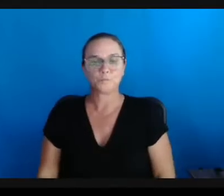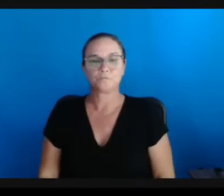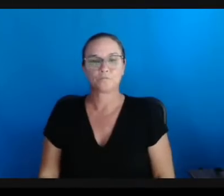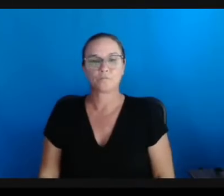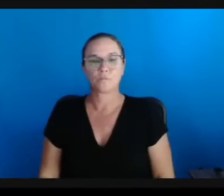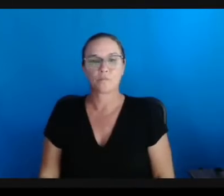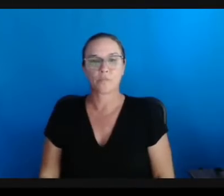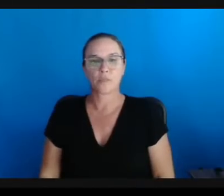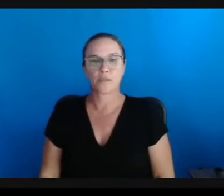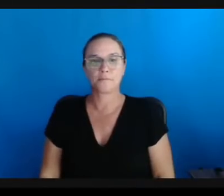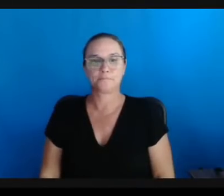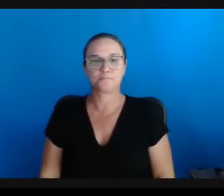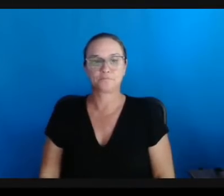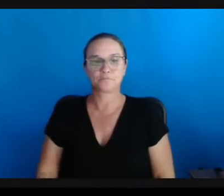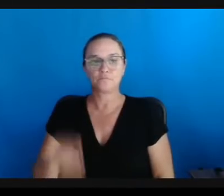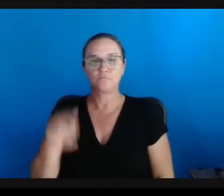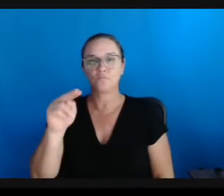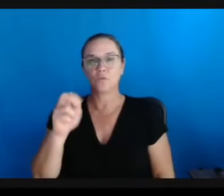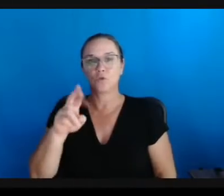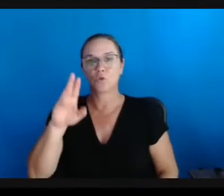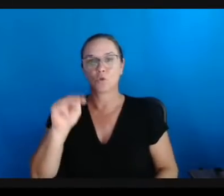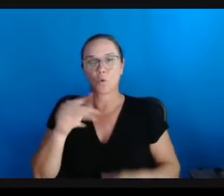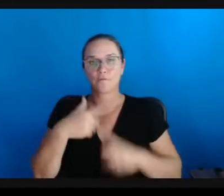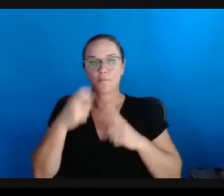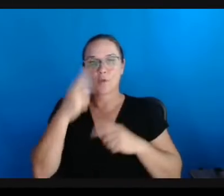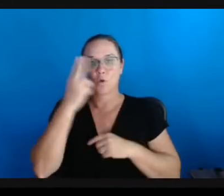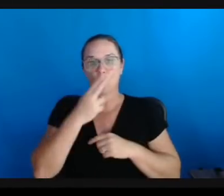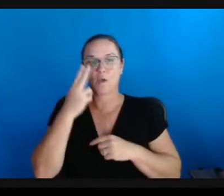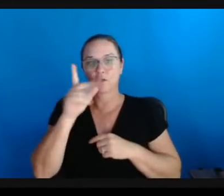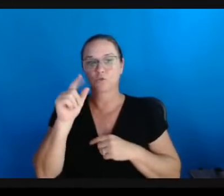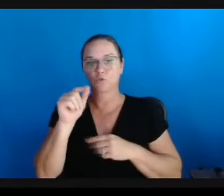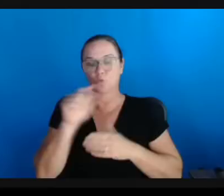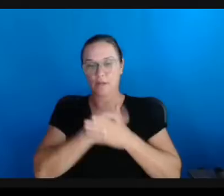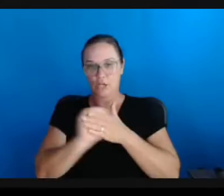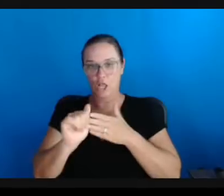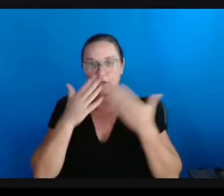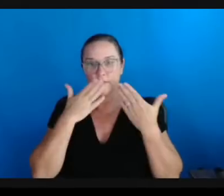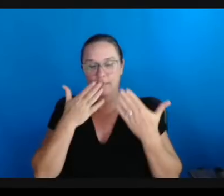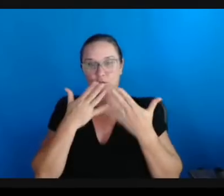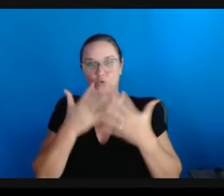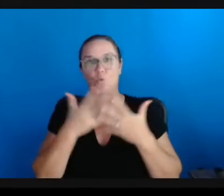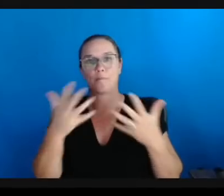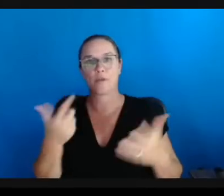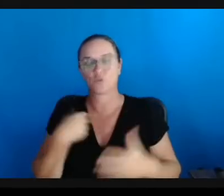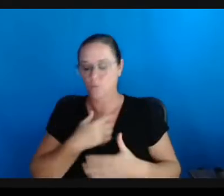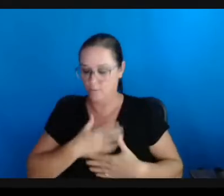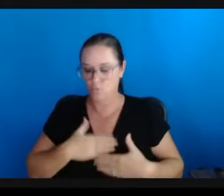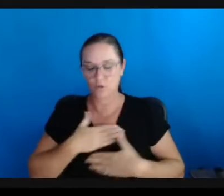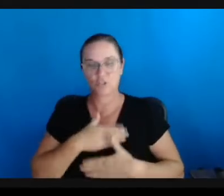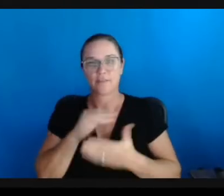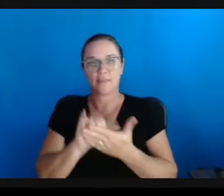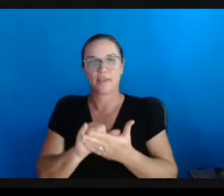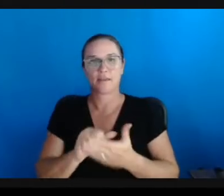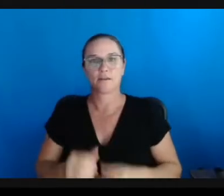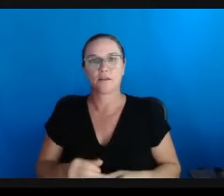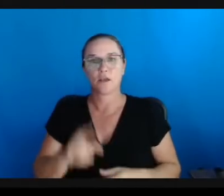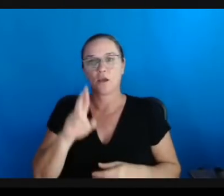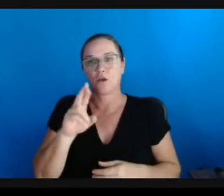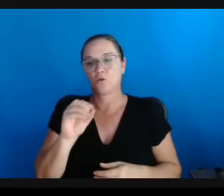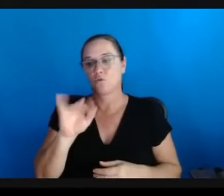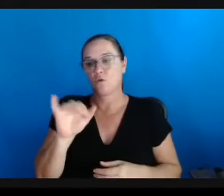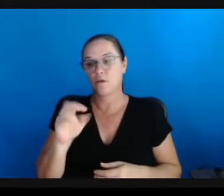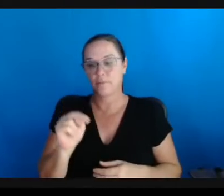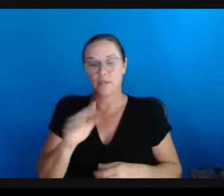There it is. Norm from Hawaii, a $20 super chat. Thank you very much. Appreciate that. Robin over on